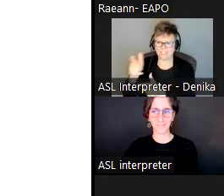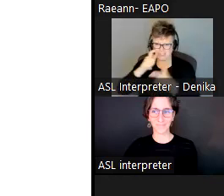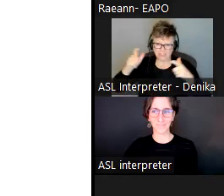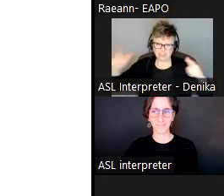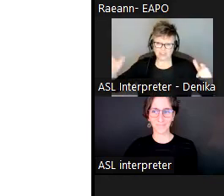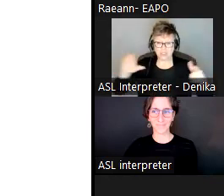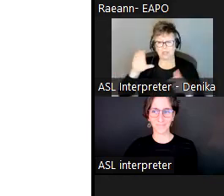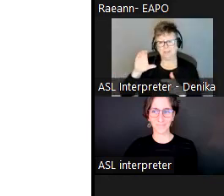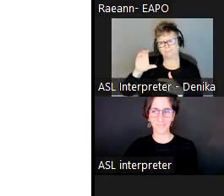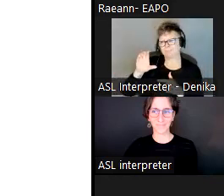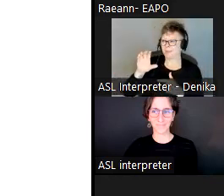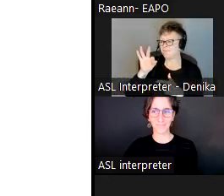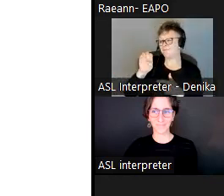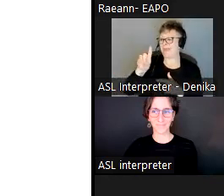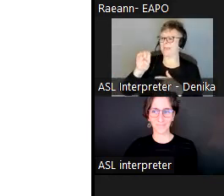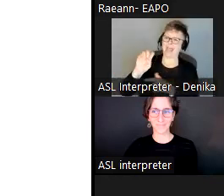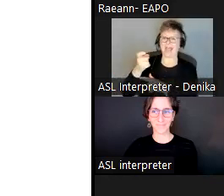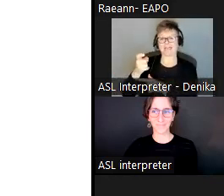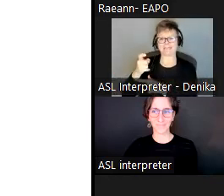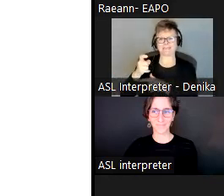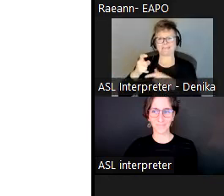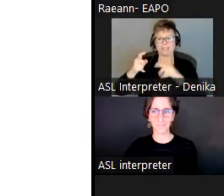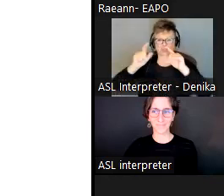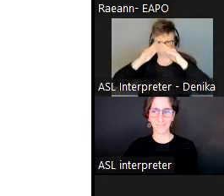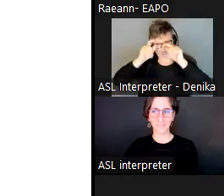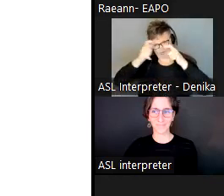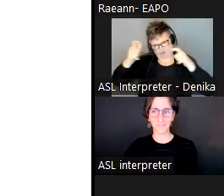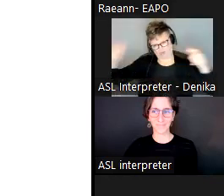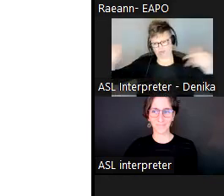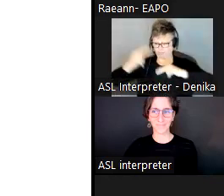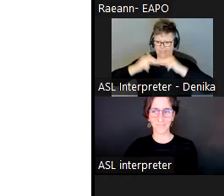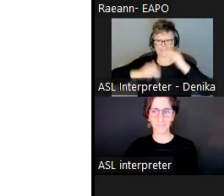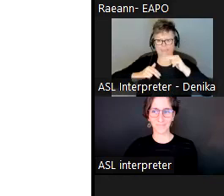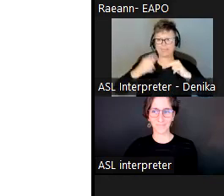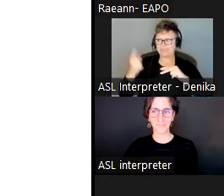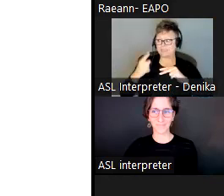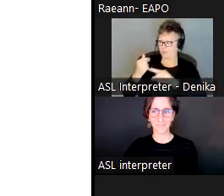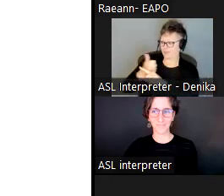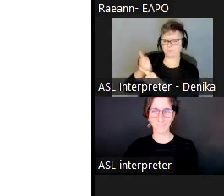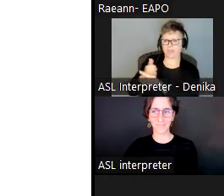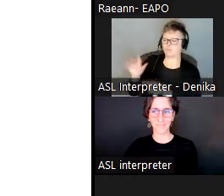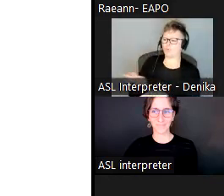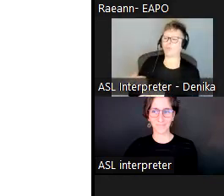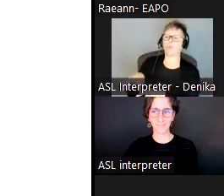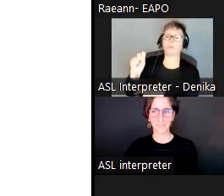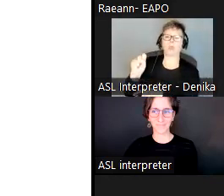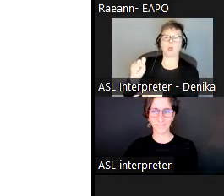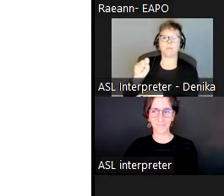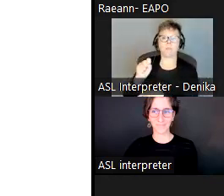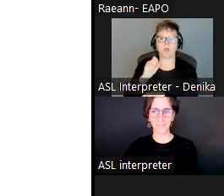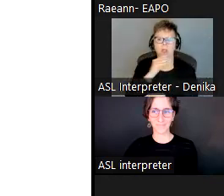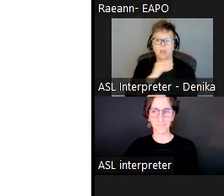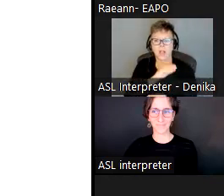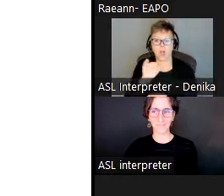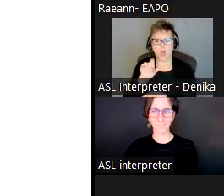warehouse, and somebody picks it up with a fraudulent ID, and we have no clue who this person is.